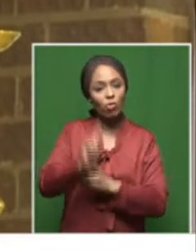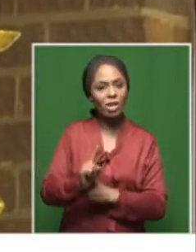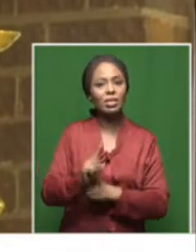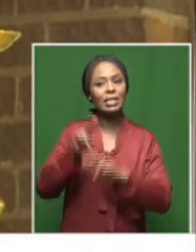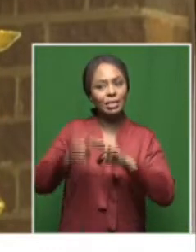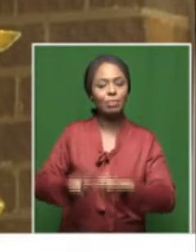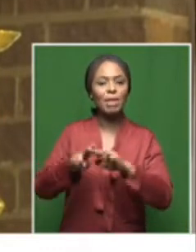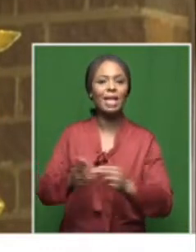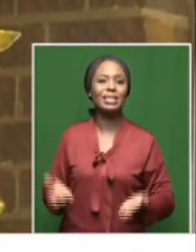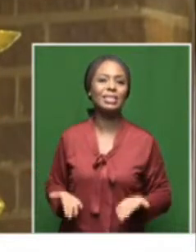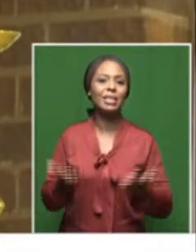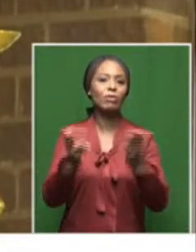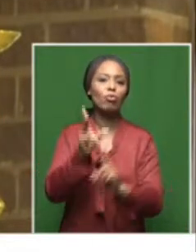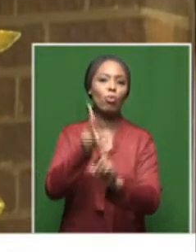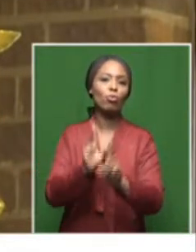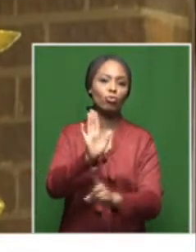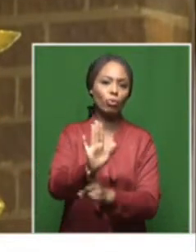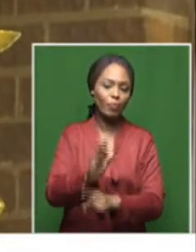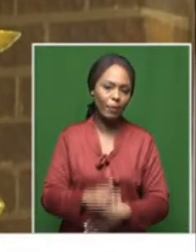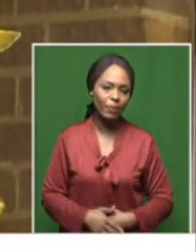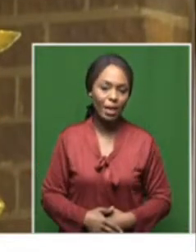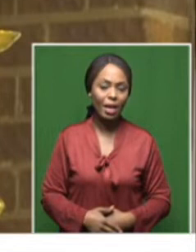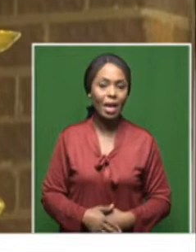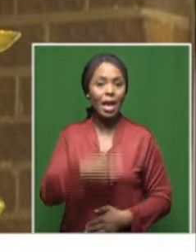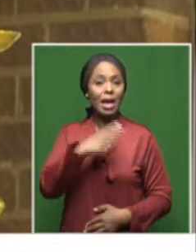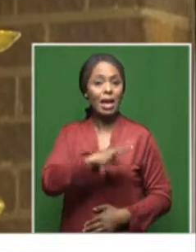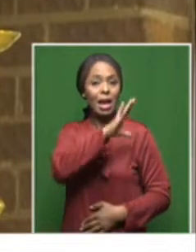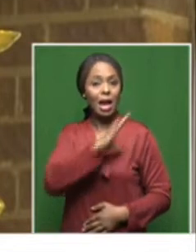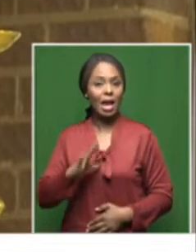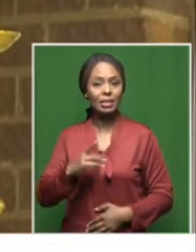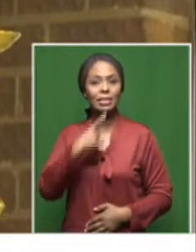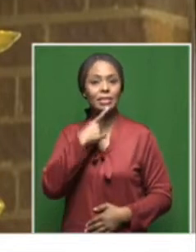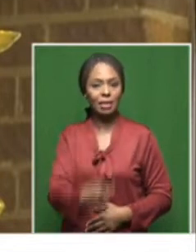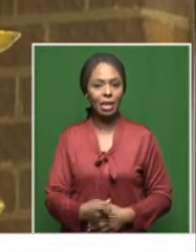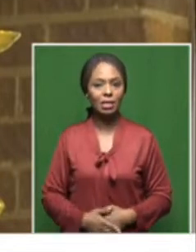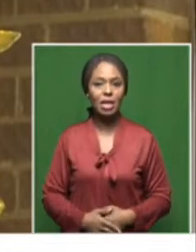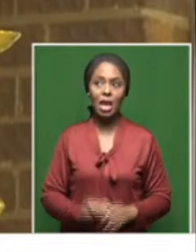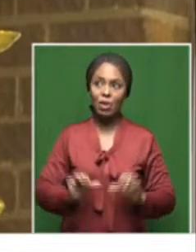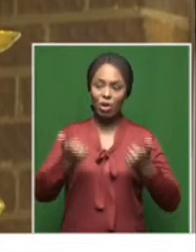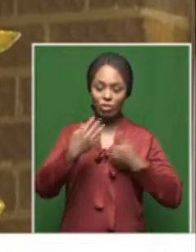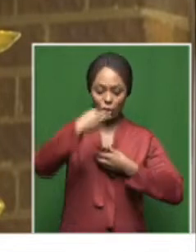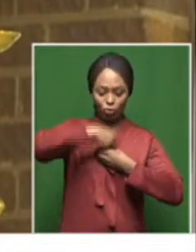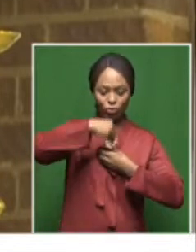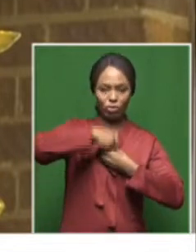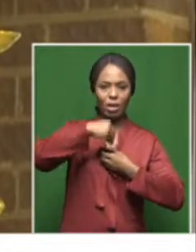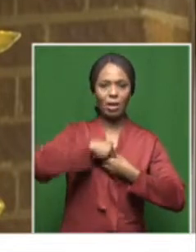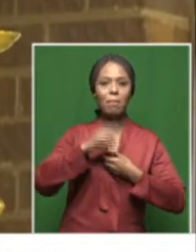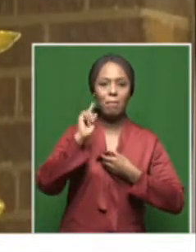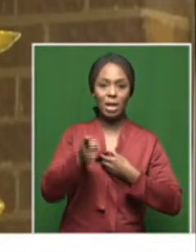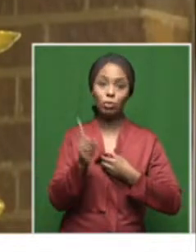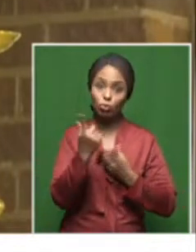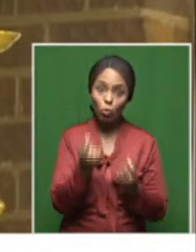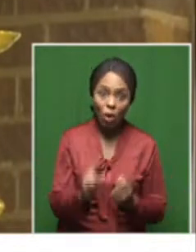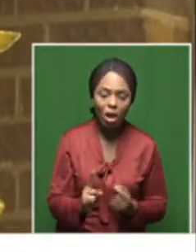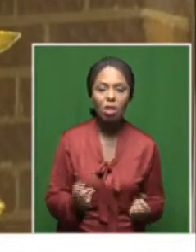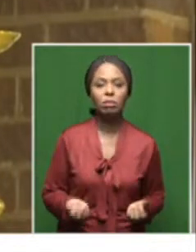Was it not Christ who said, "The greatest among you must be a servant"?